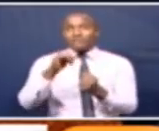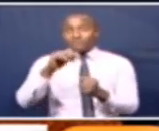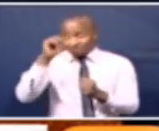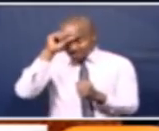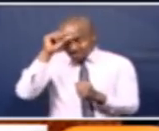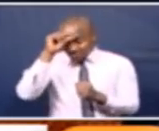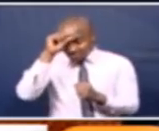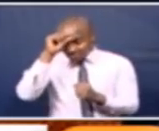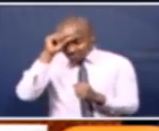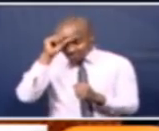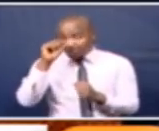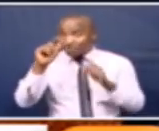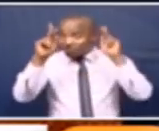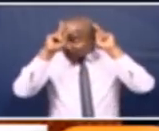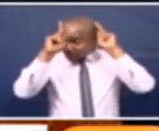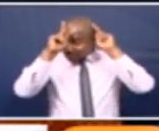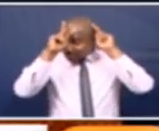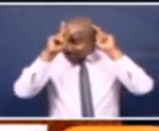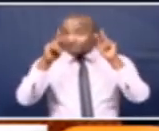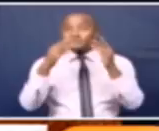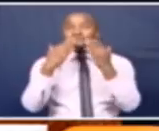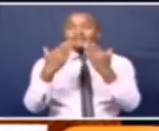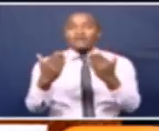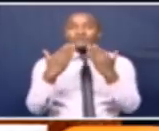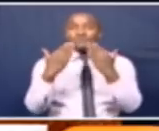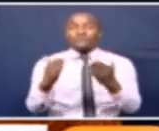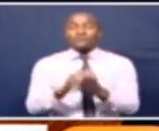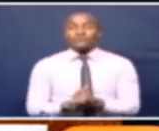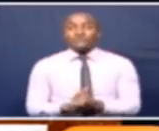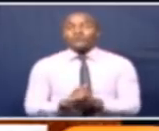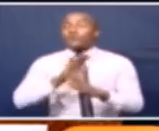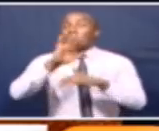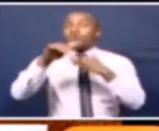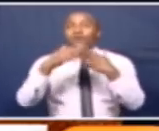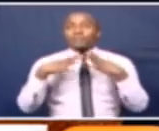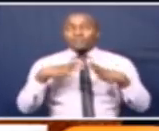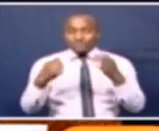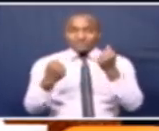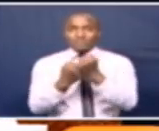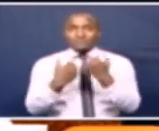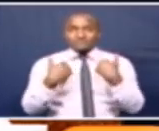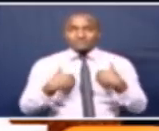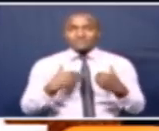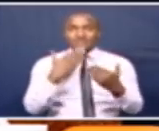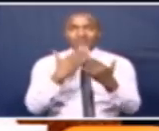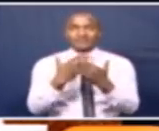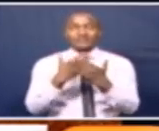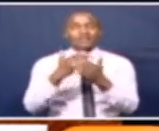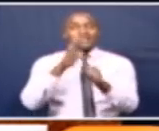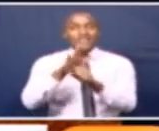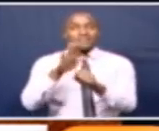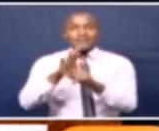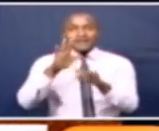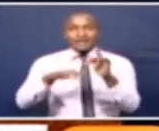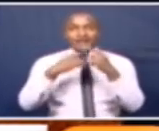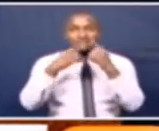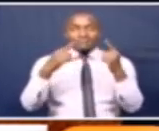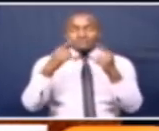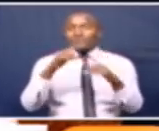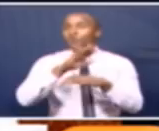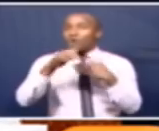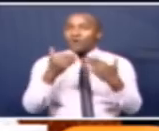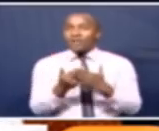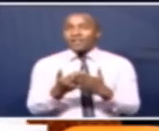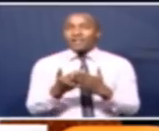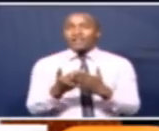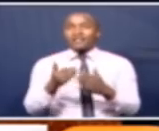government of Kakamega. Thank you so much. To all the people who've supported me, thank you. There's so many. I can't mention all of them. Yeah. There are